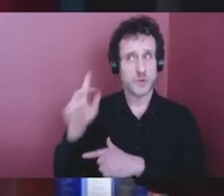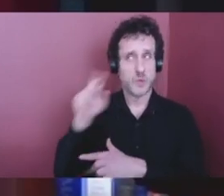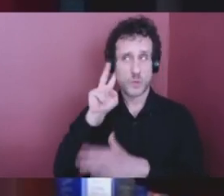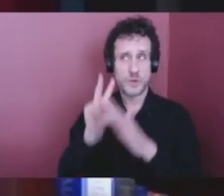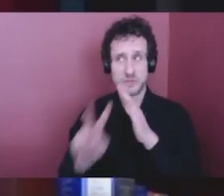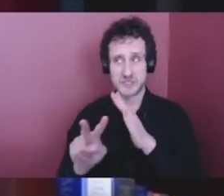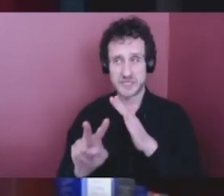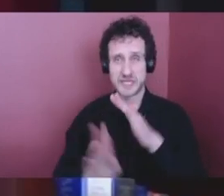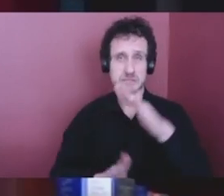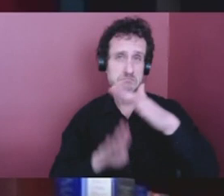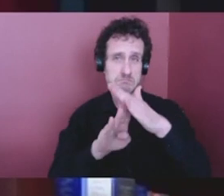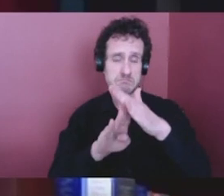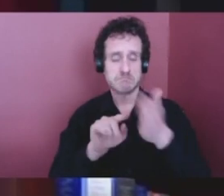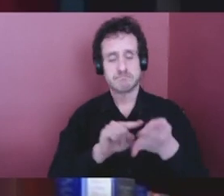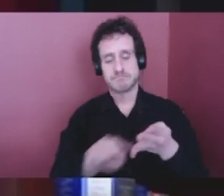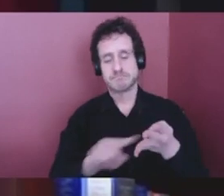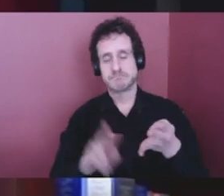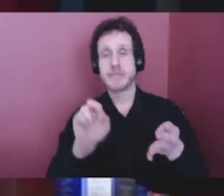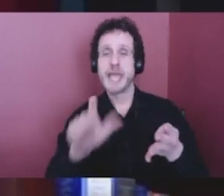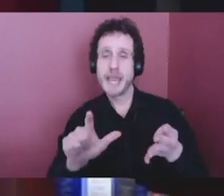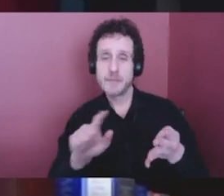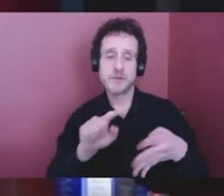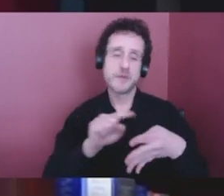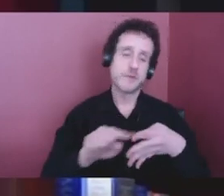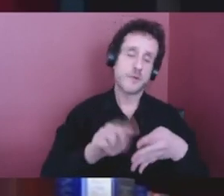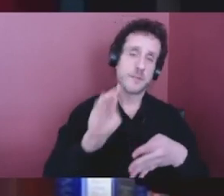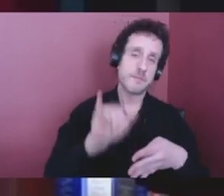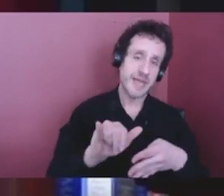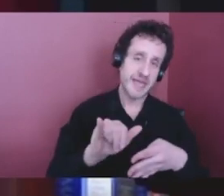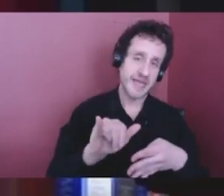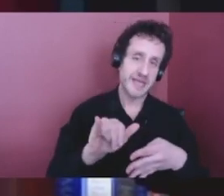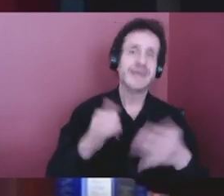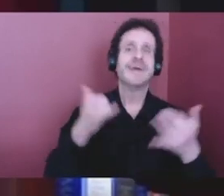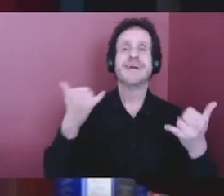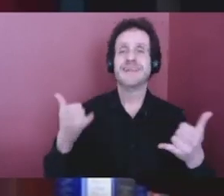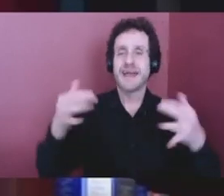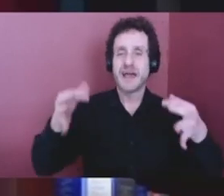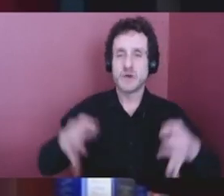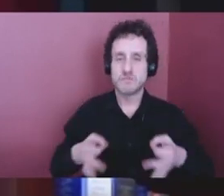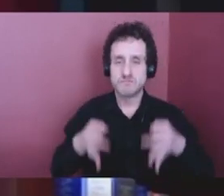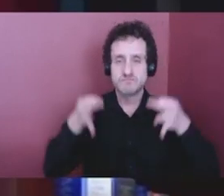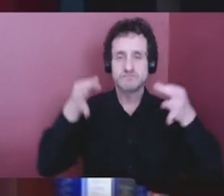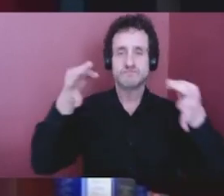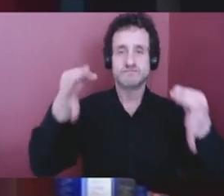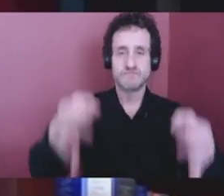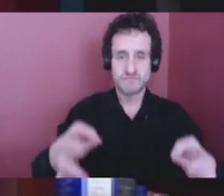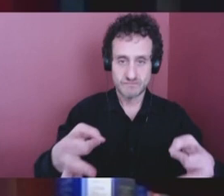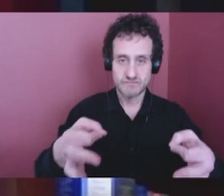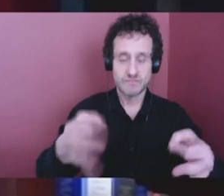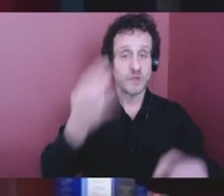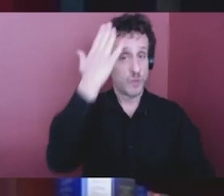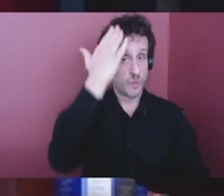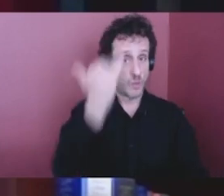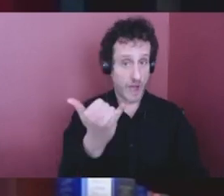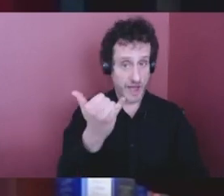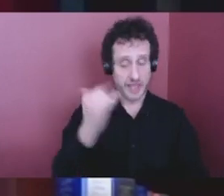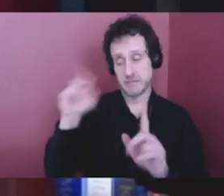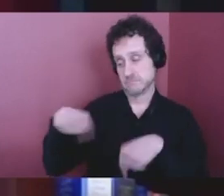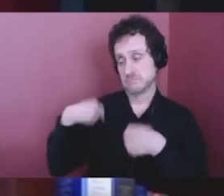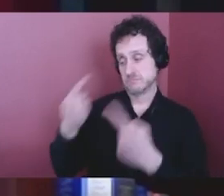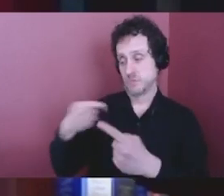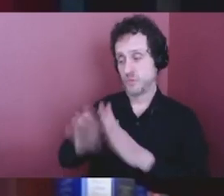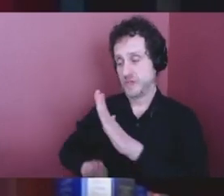late April and early May, that time frame of plateauing near a peak has been expanded